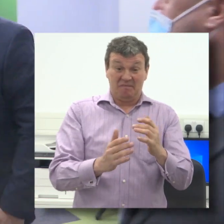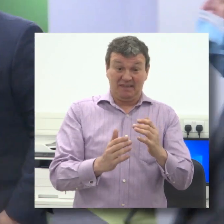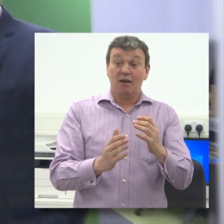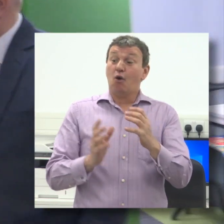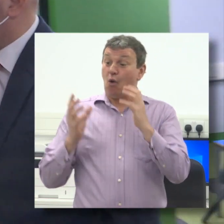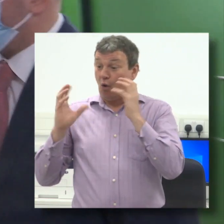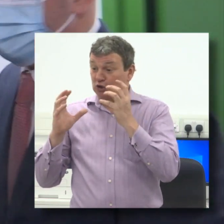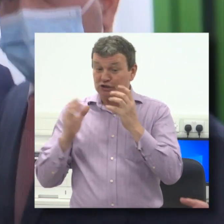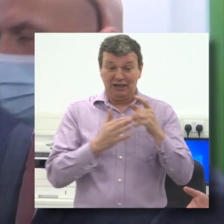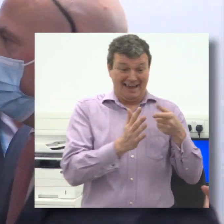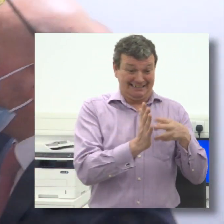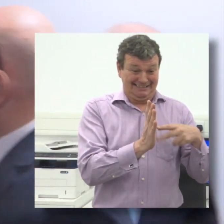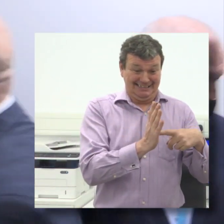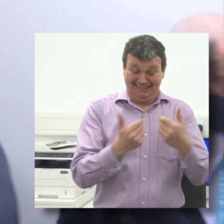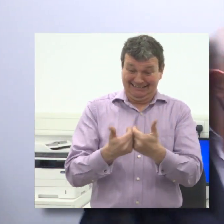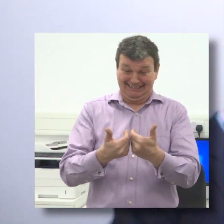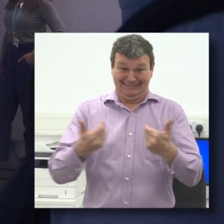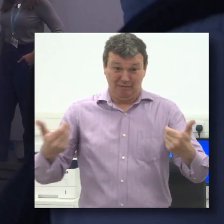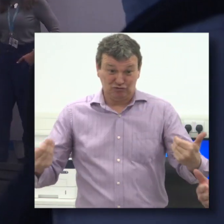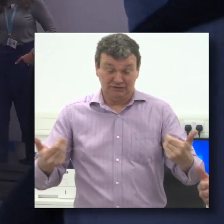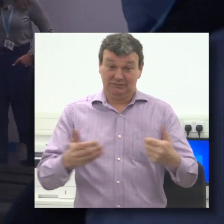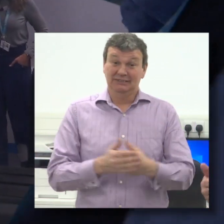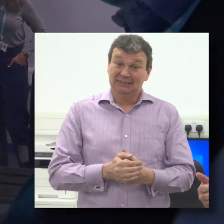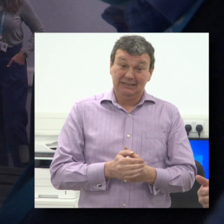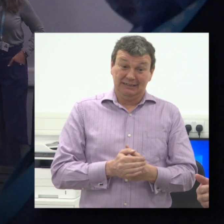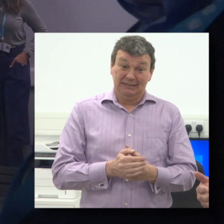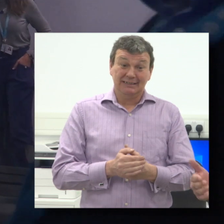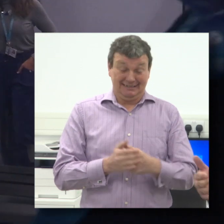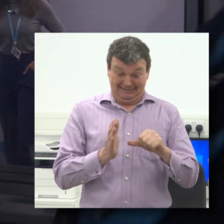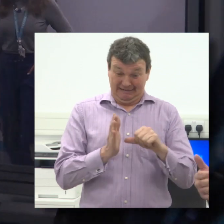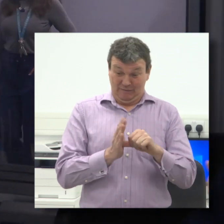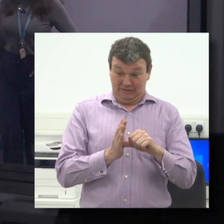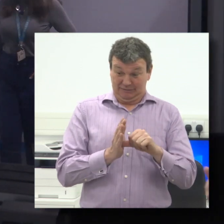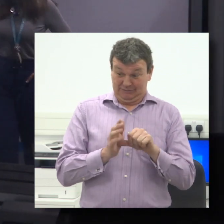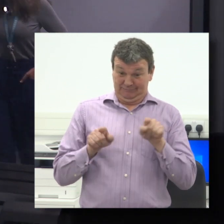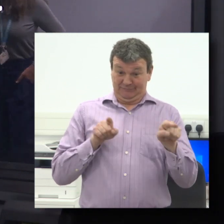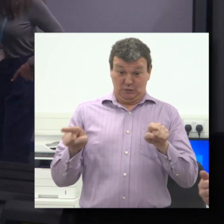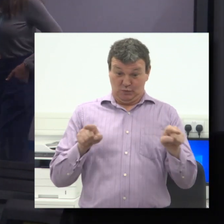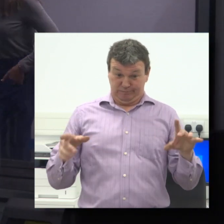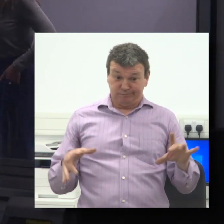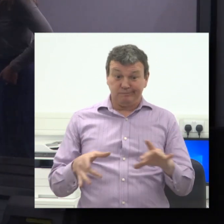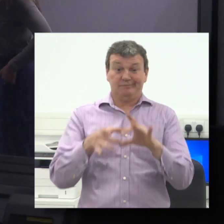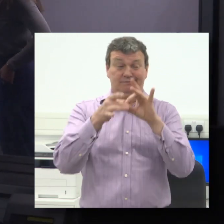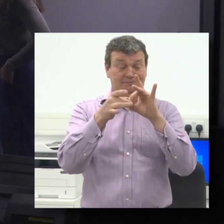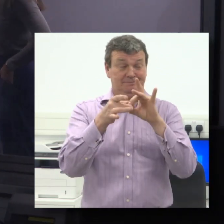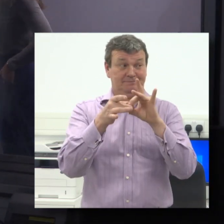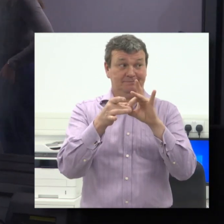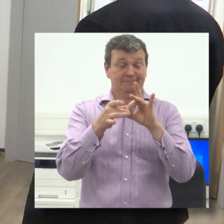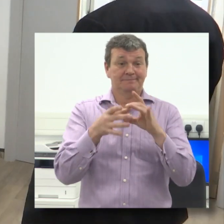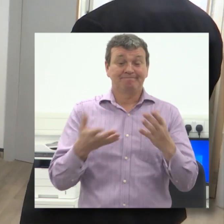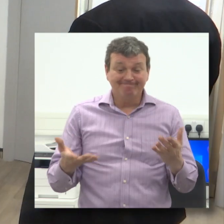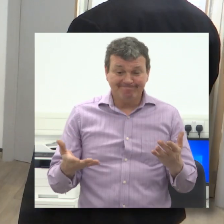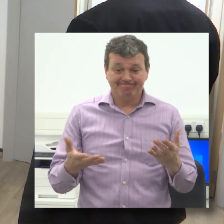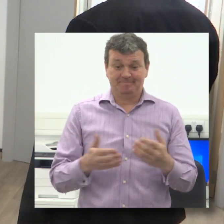separate to the ENT. That was very hard for them to have effective communication between the departments,